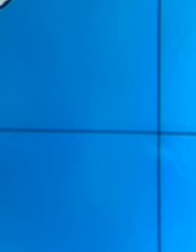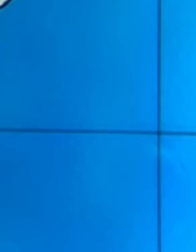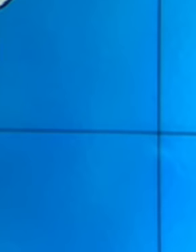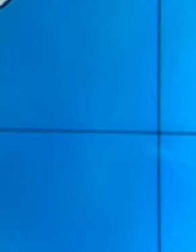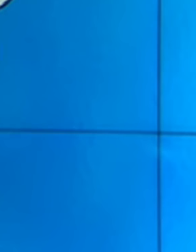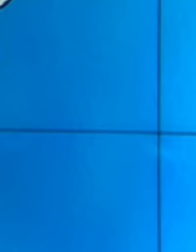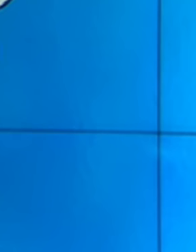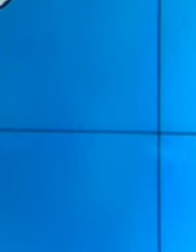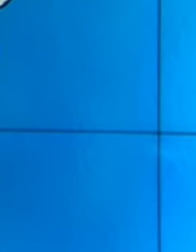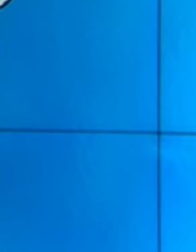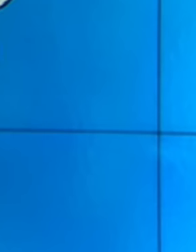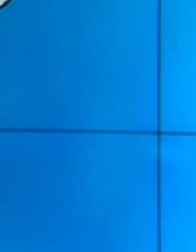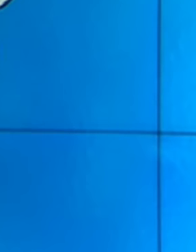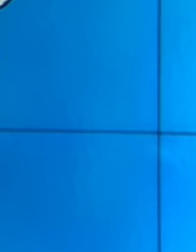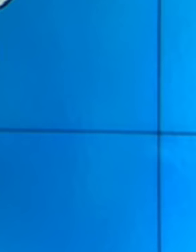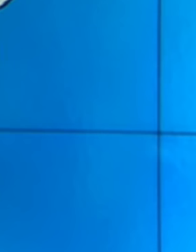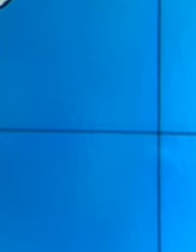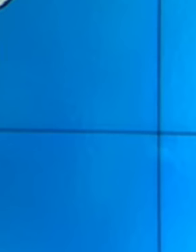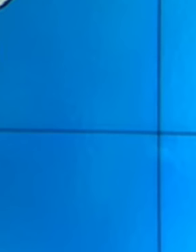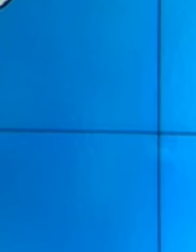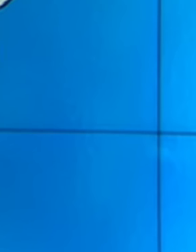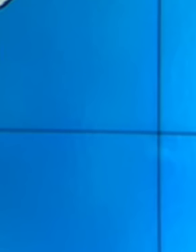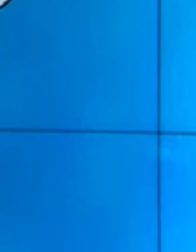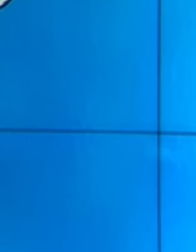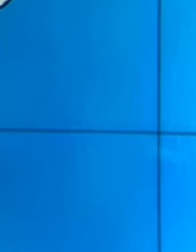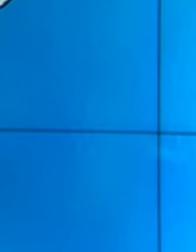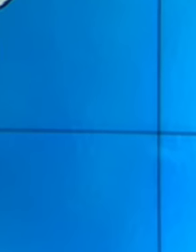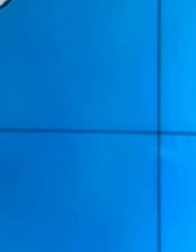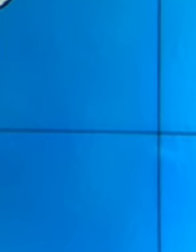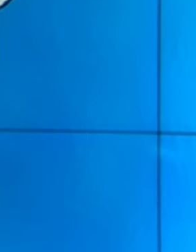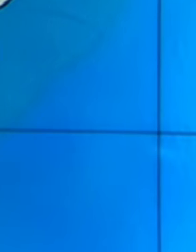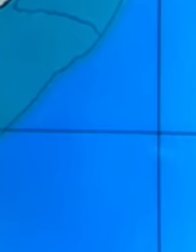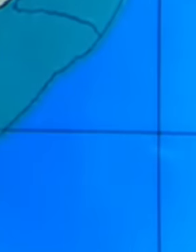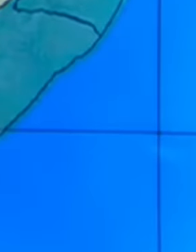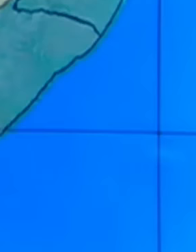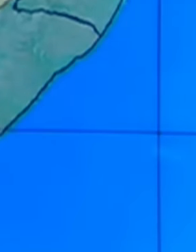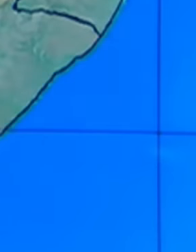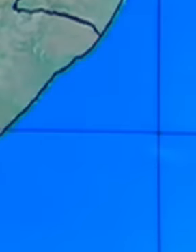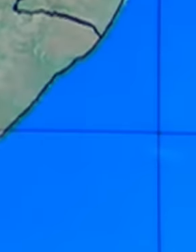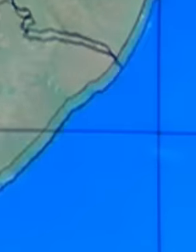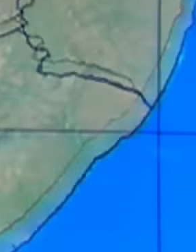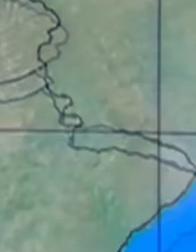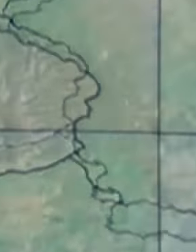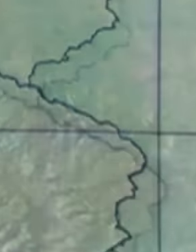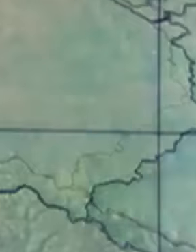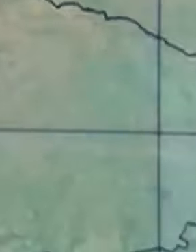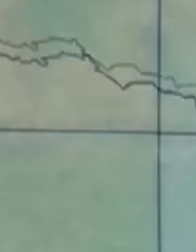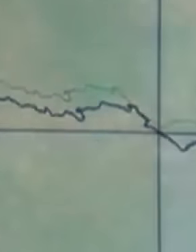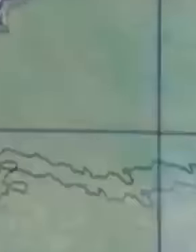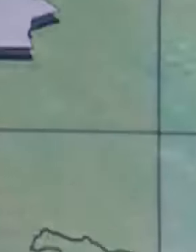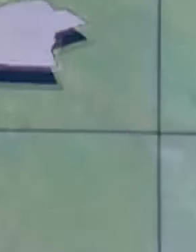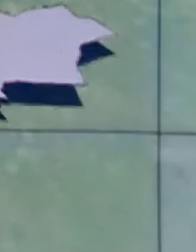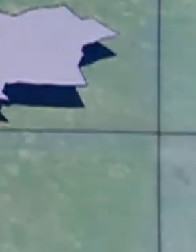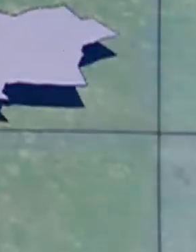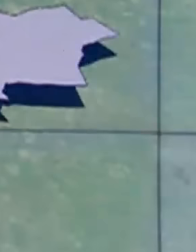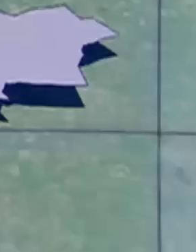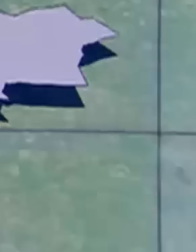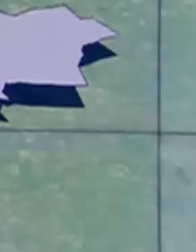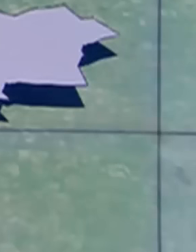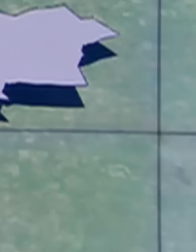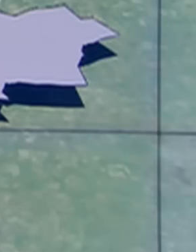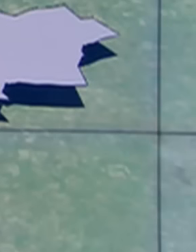ho tla fitla hona ka hare ho Qabega ha re shebile re kgate pakeng sa sebaka jeno le hona o sane o hlokomele hore o tla hle ho phole hona ho sa enkae boholo